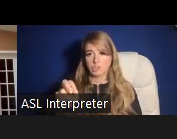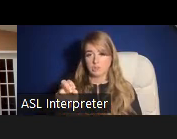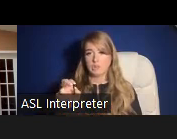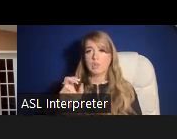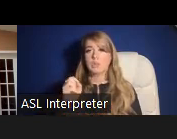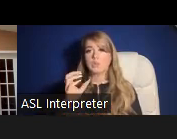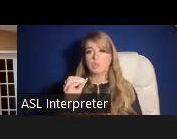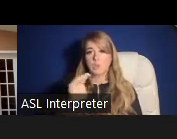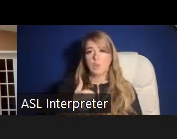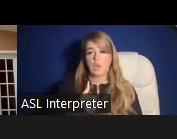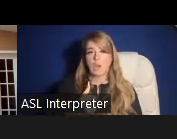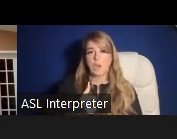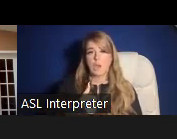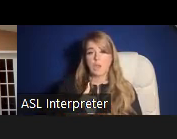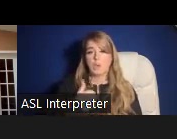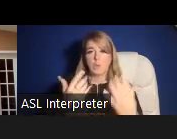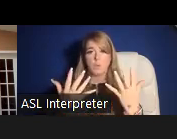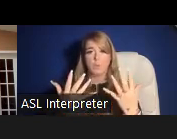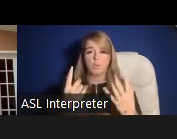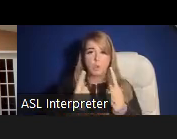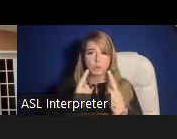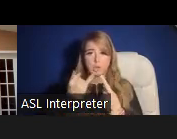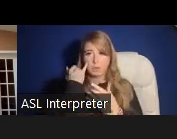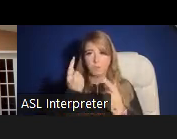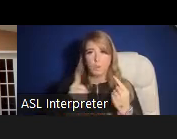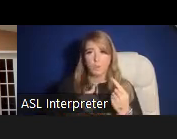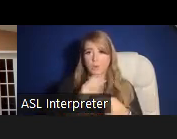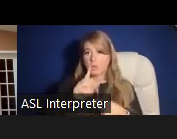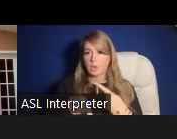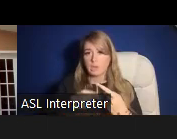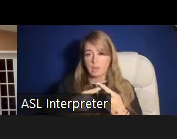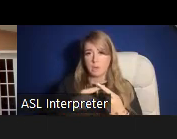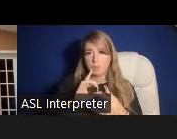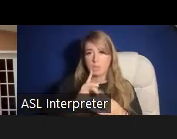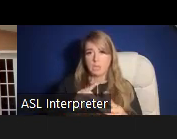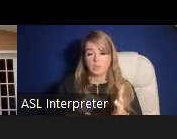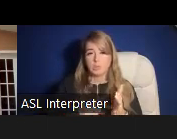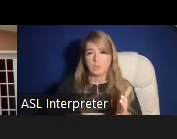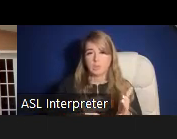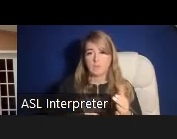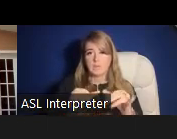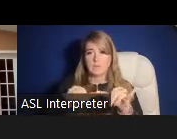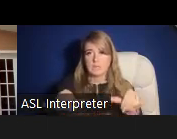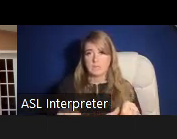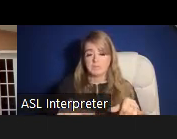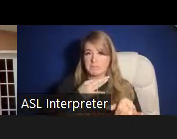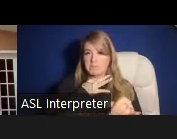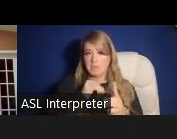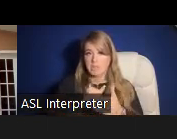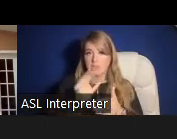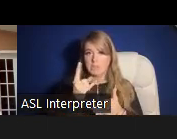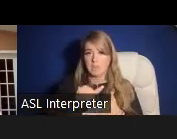So I wonder if when we talk about this grievance system, is this something